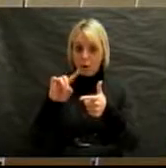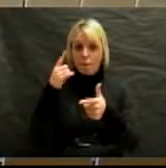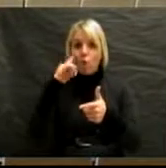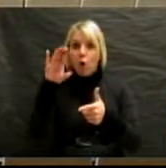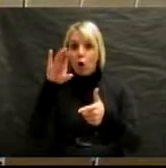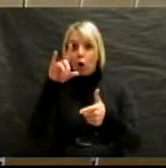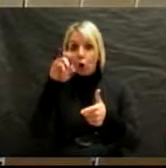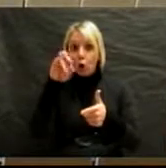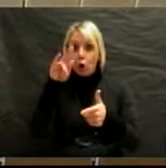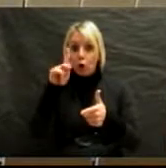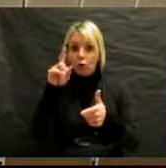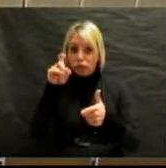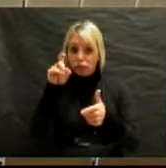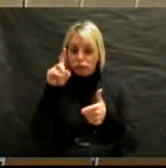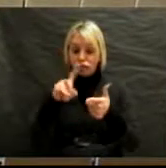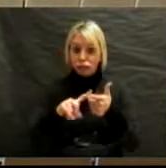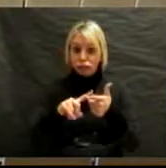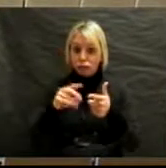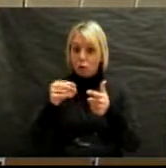Any further nominations?